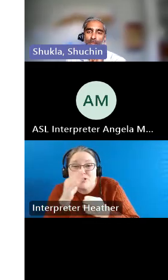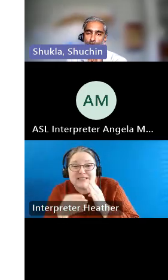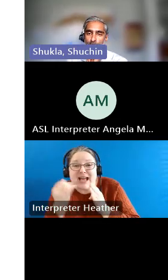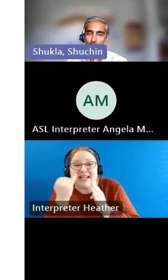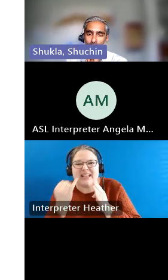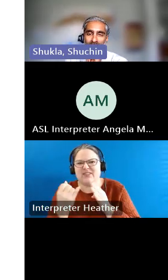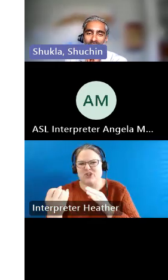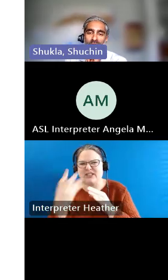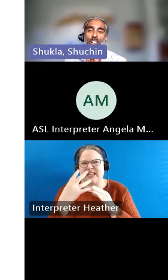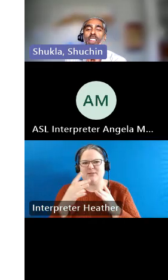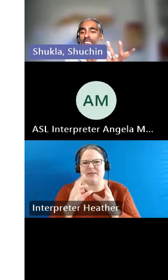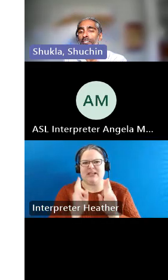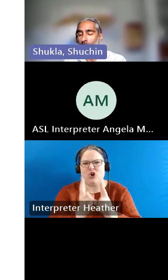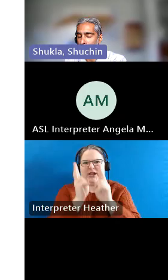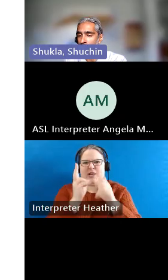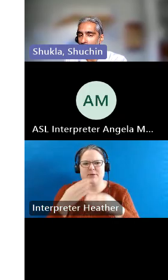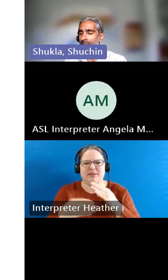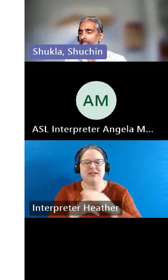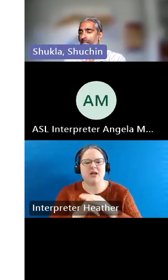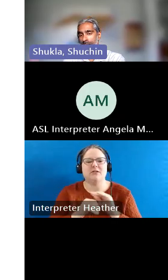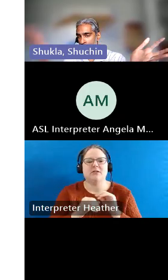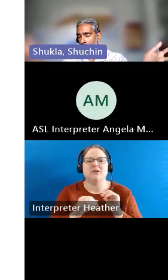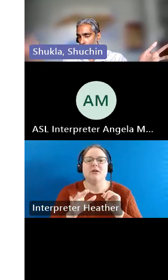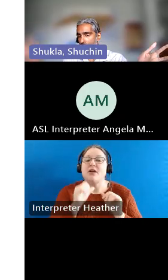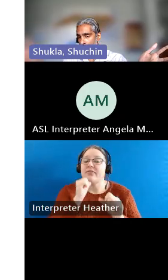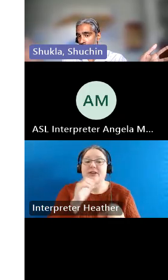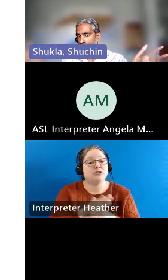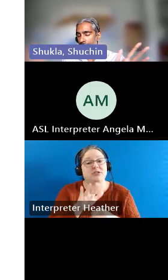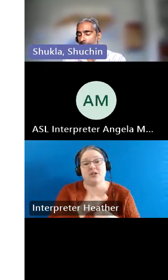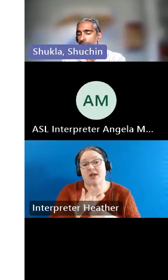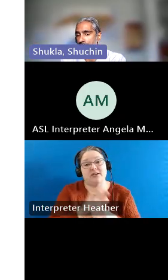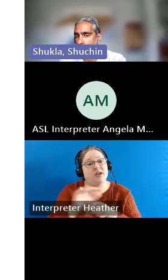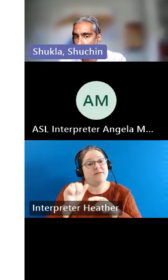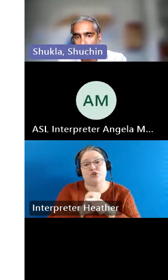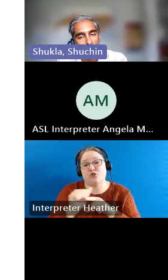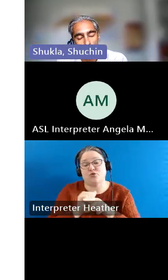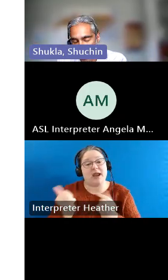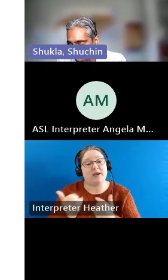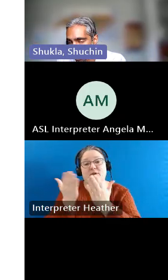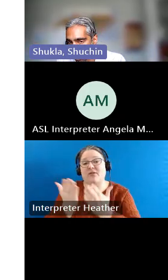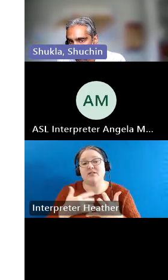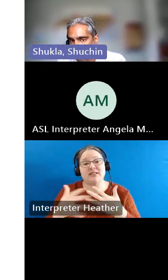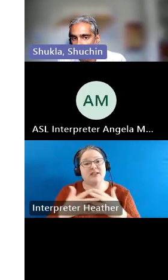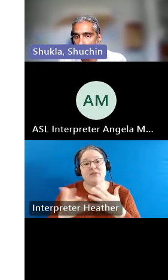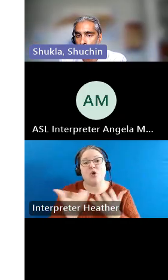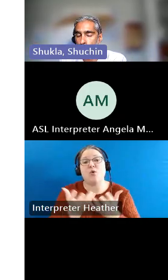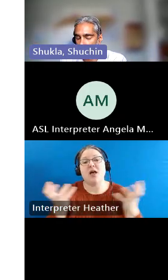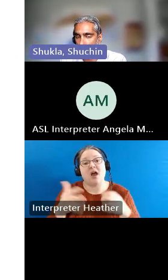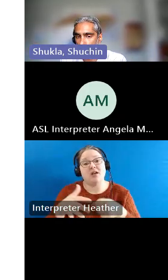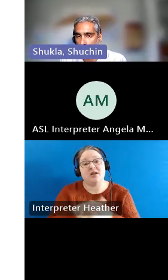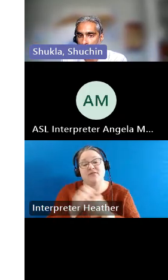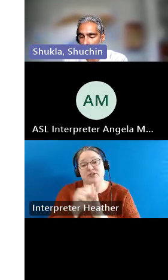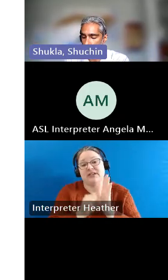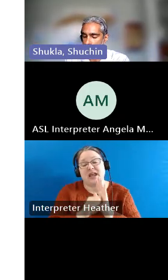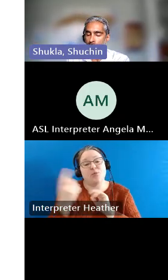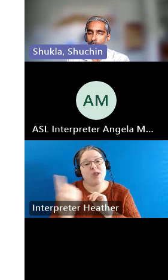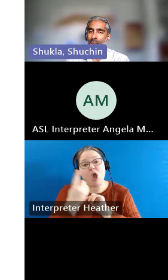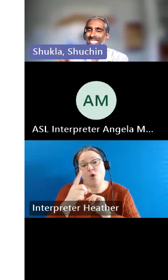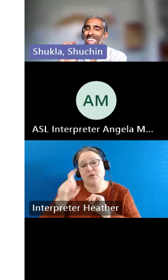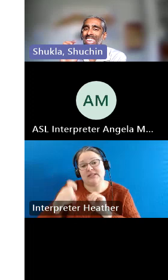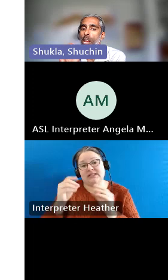boxing me to speed it up. There are not enough trained providers, despite we have a lot of coverage in the state. We need more, particularly in